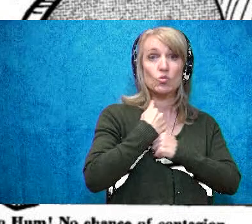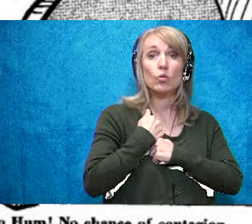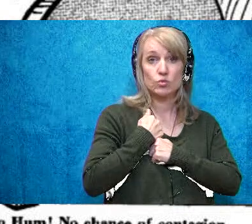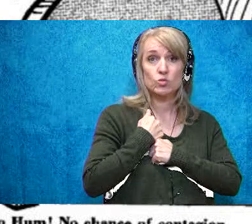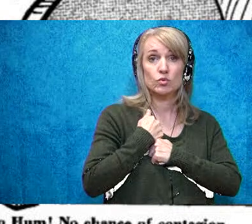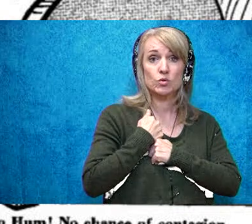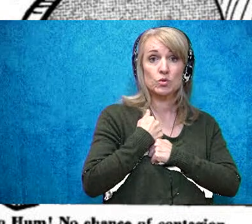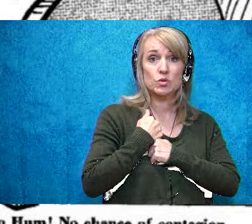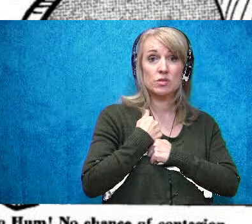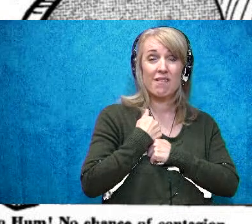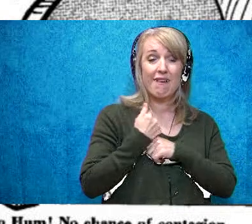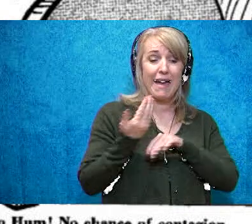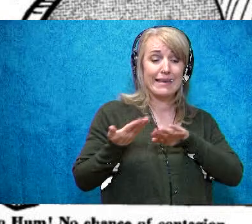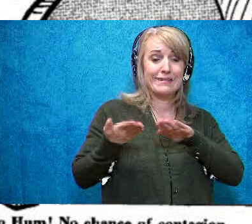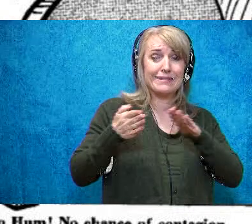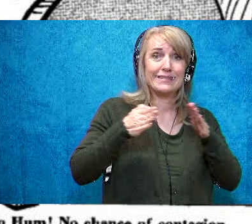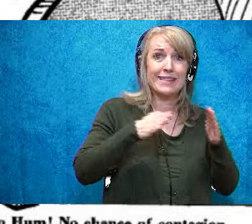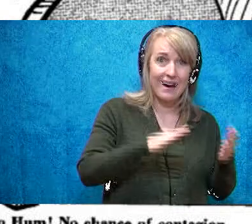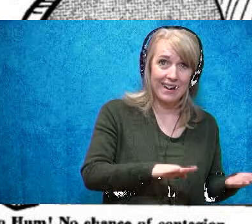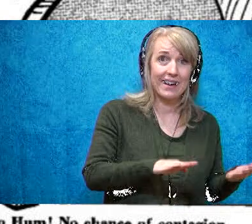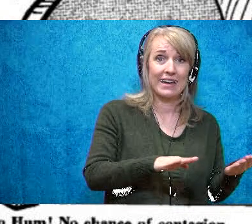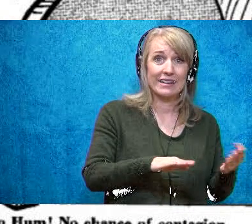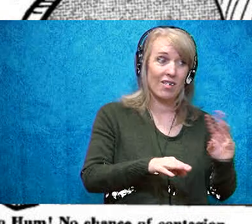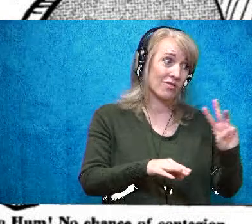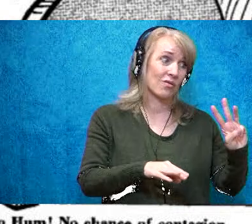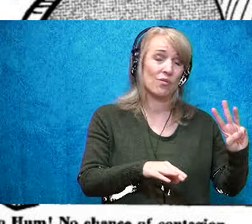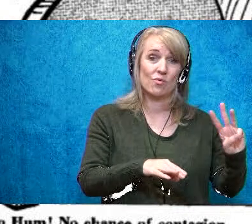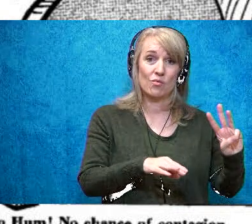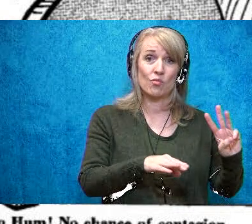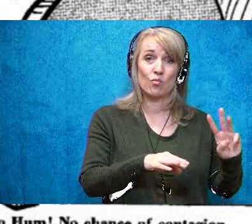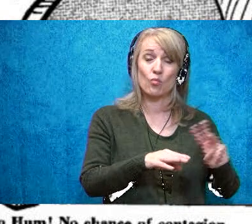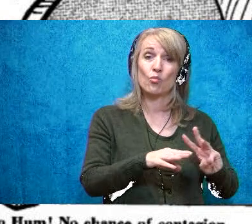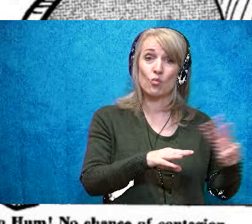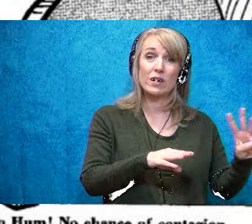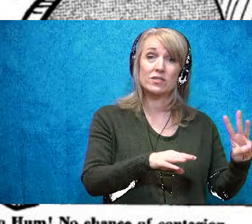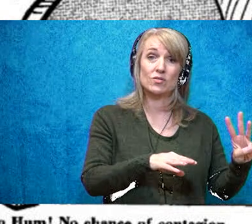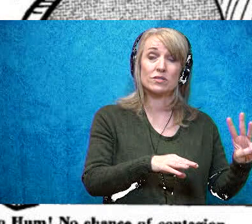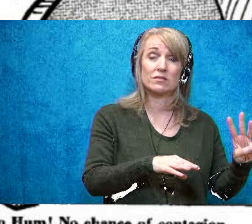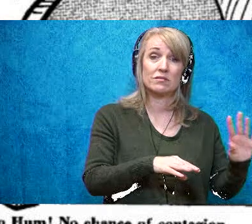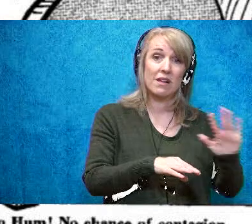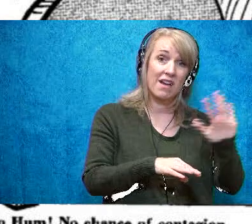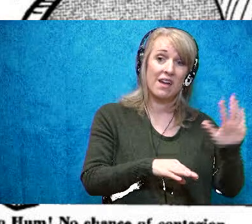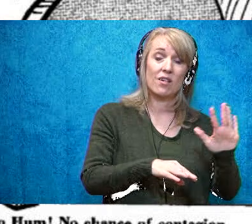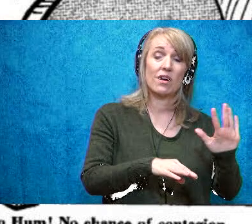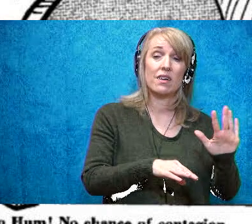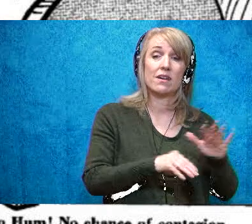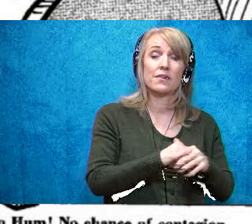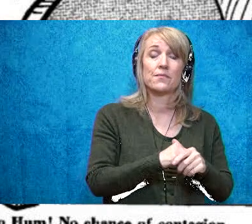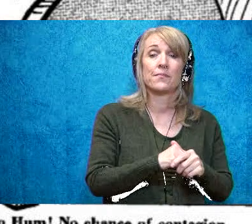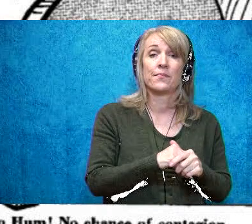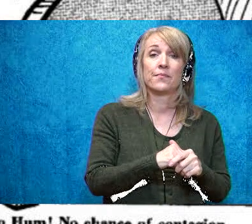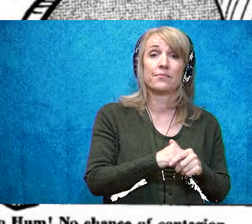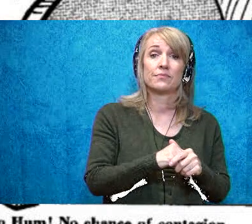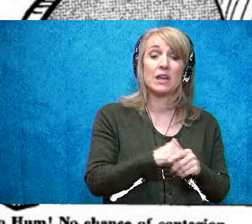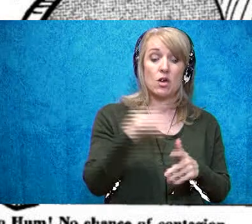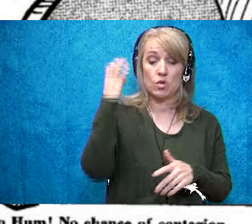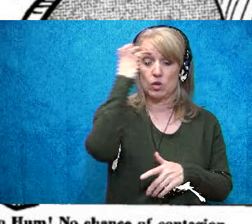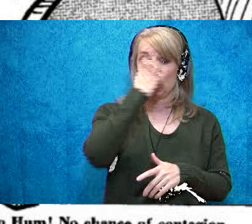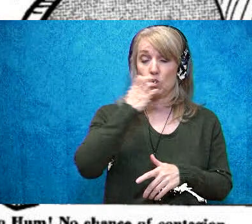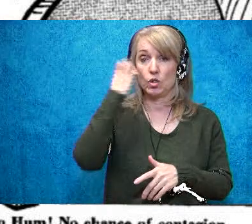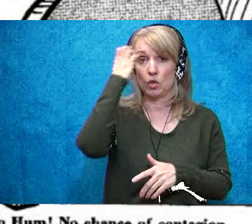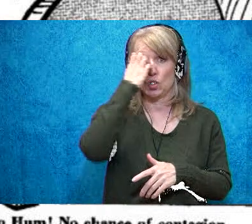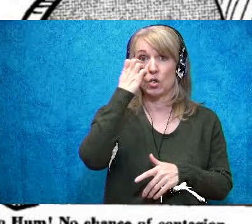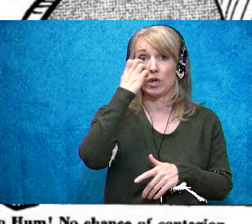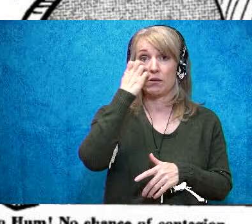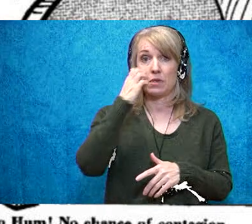perished fighting on the Western Front, and to what avail? So far from being redeemed by American intervention, Europe swiftly slid